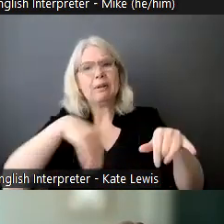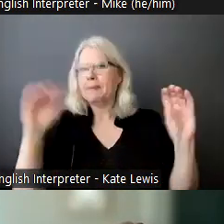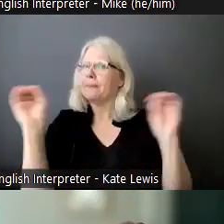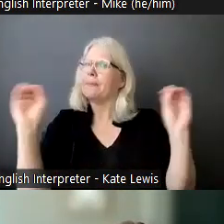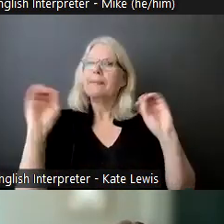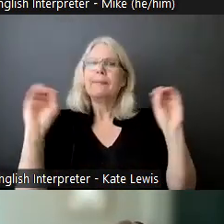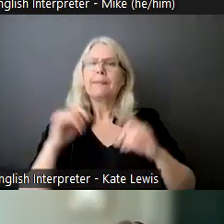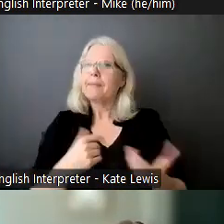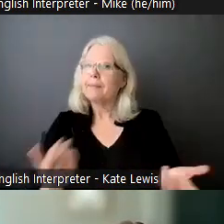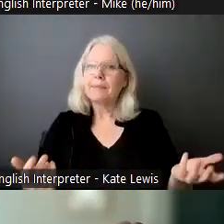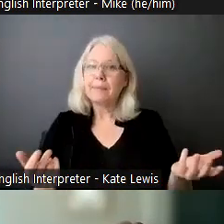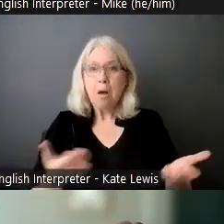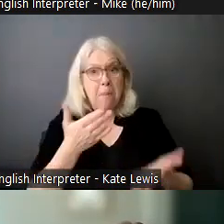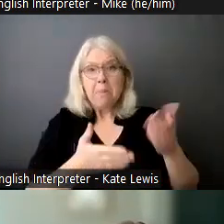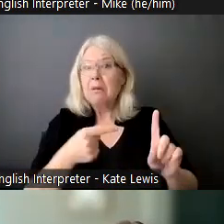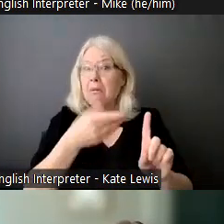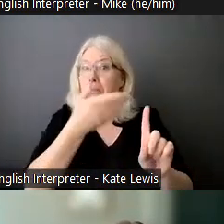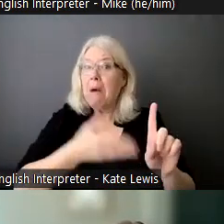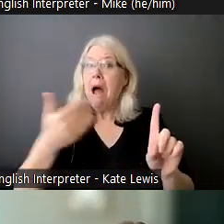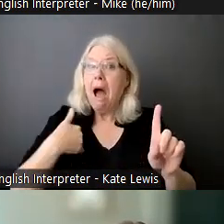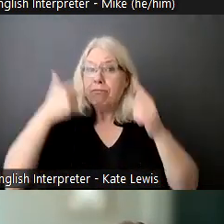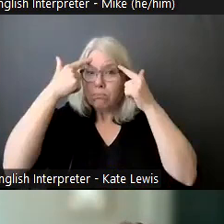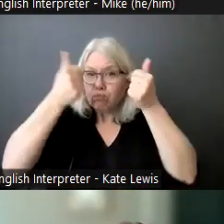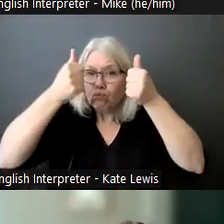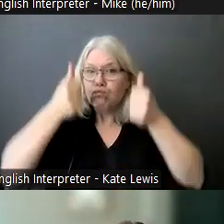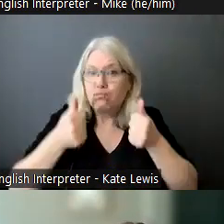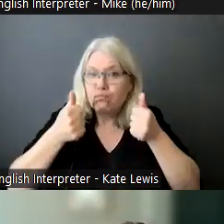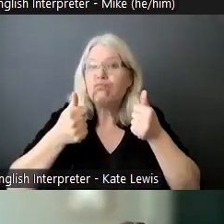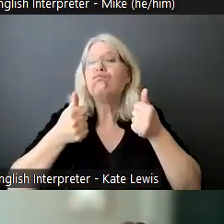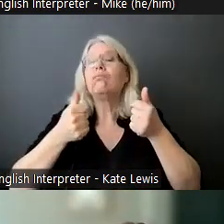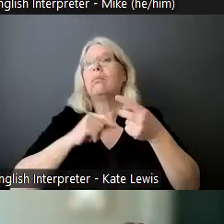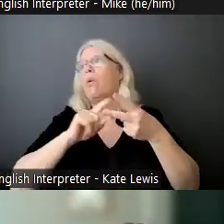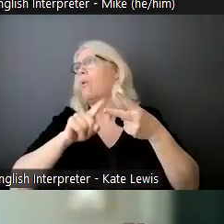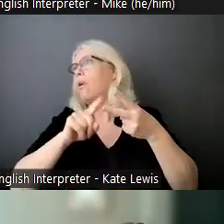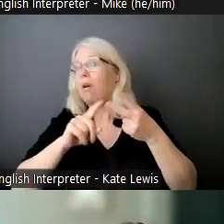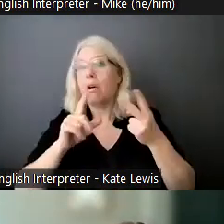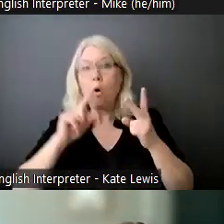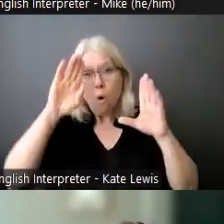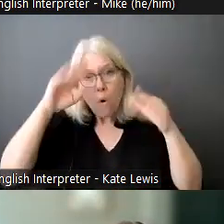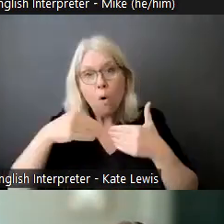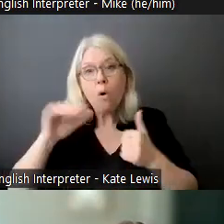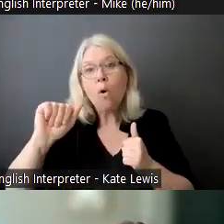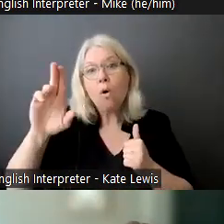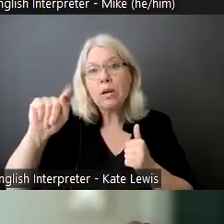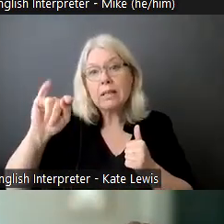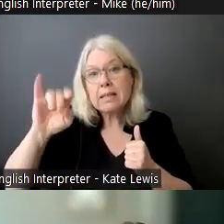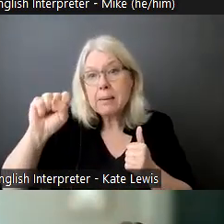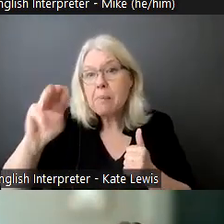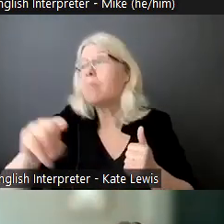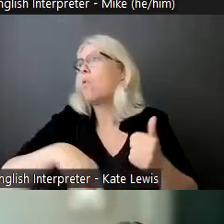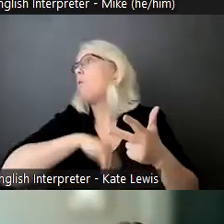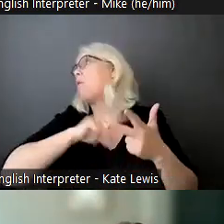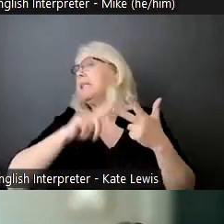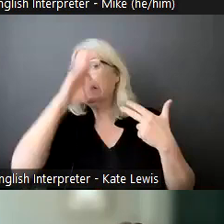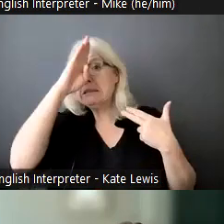someone has dementia or has autism or has schizophrenia, that doesn't tell us whether they are or